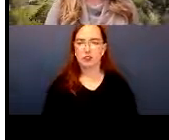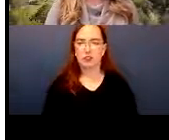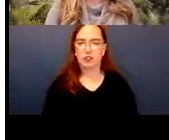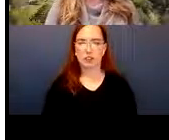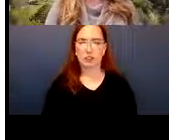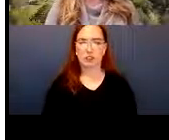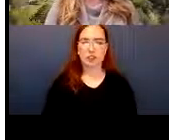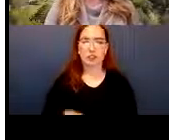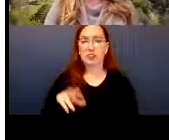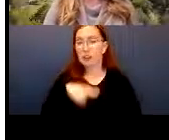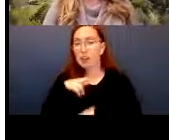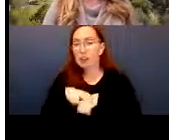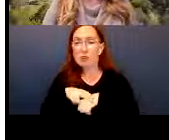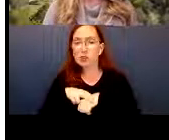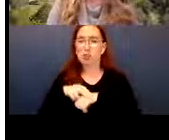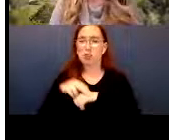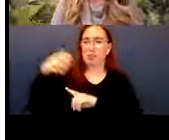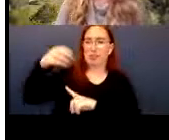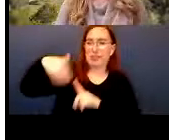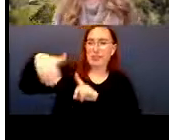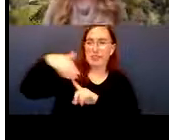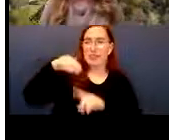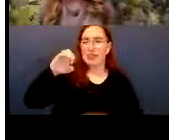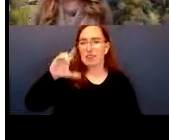nature and ecology,